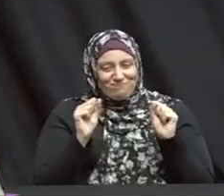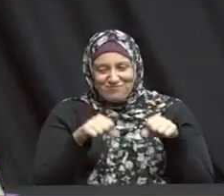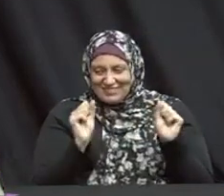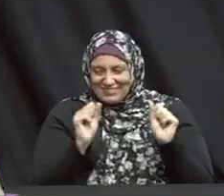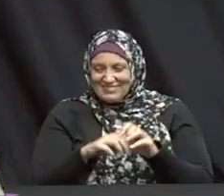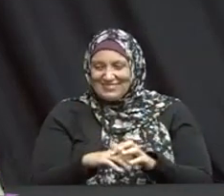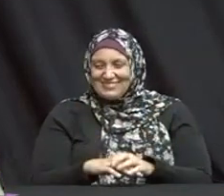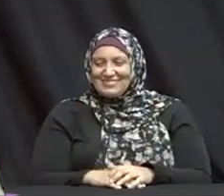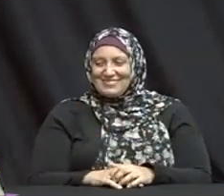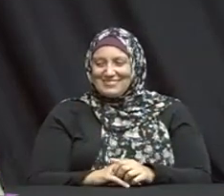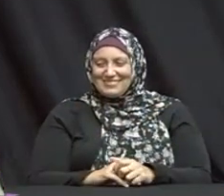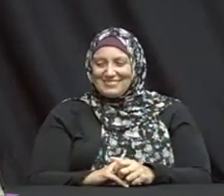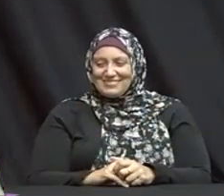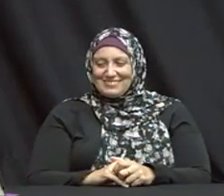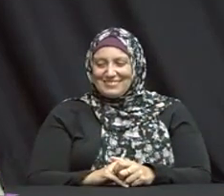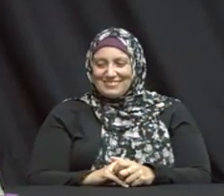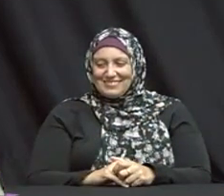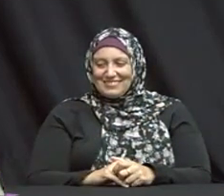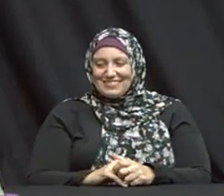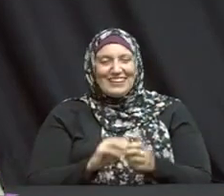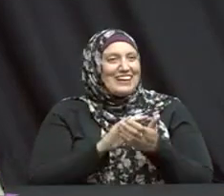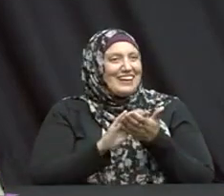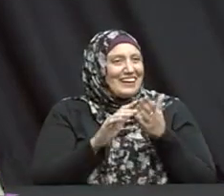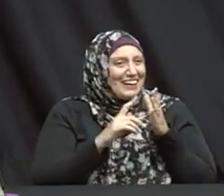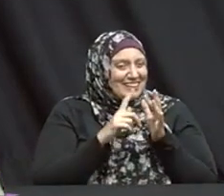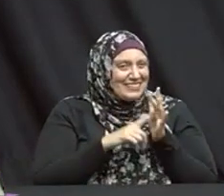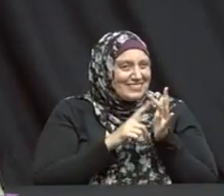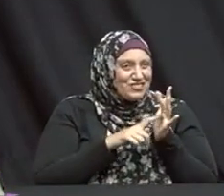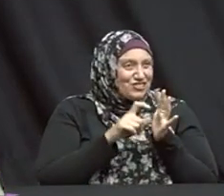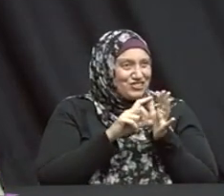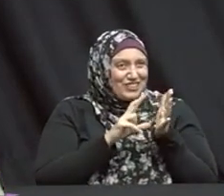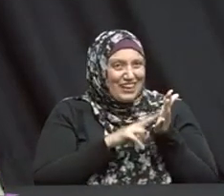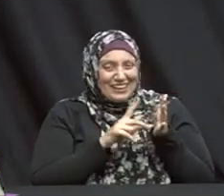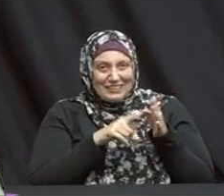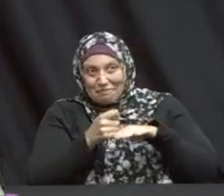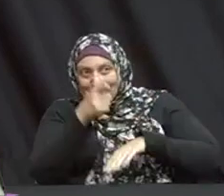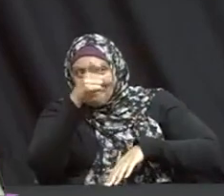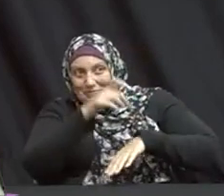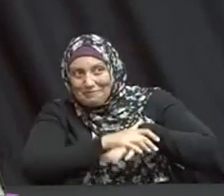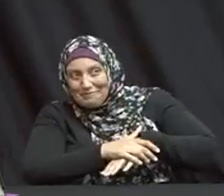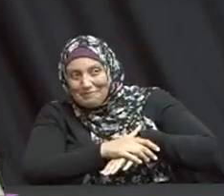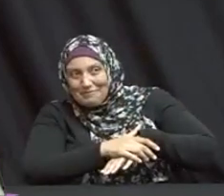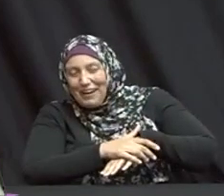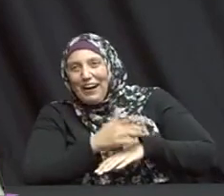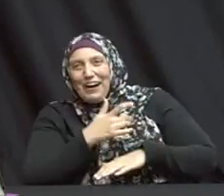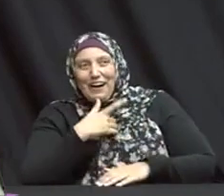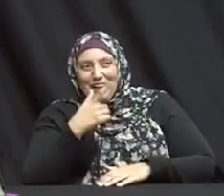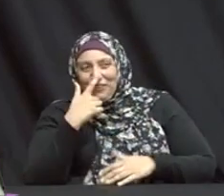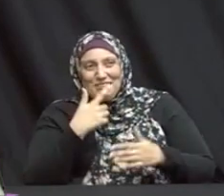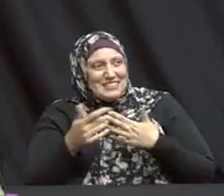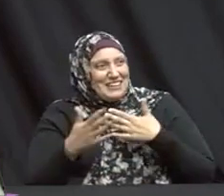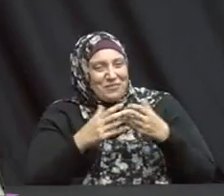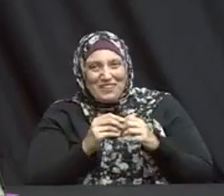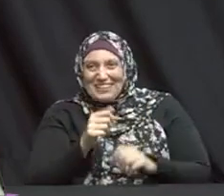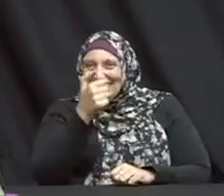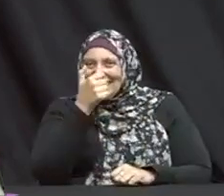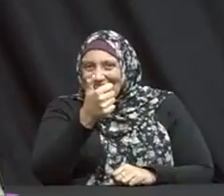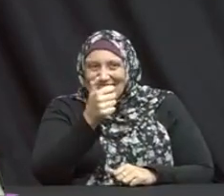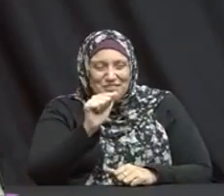Hajdani, I don't know who goes first, but I could easily deal with at least six or seven issues raised in that